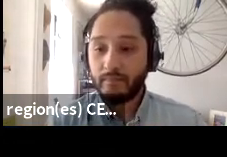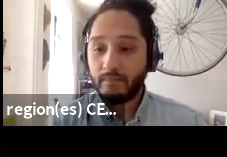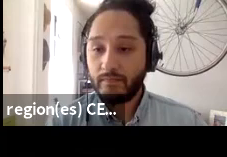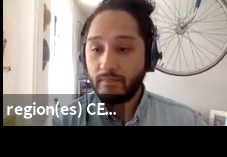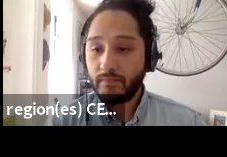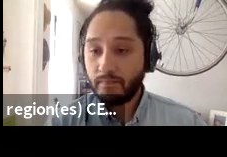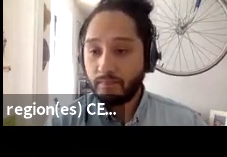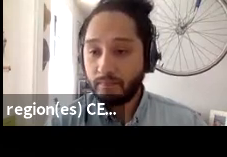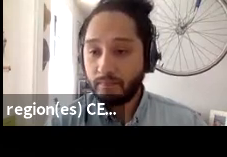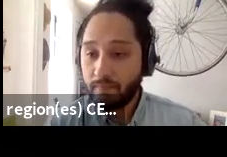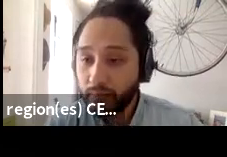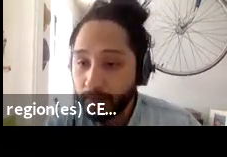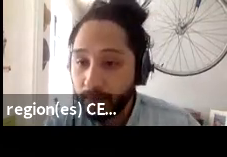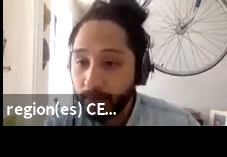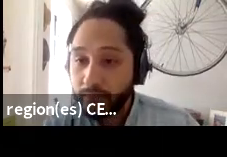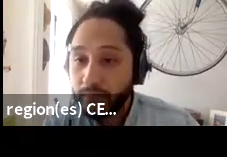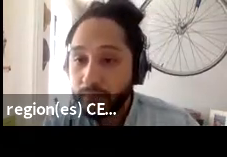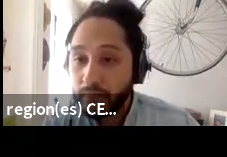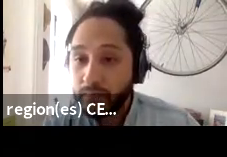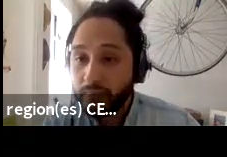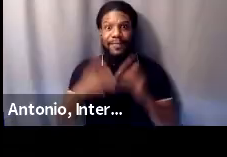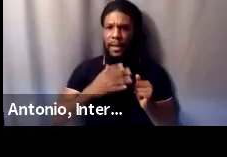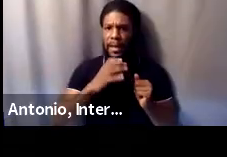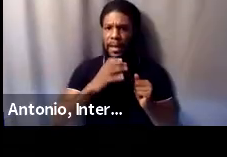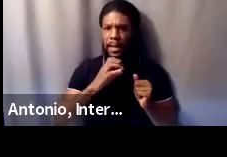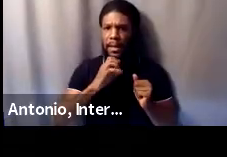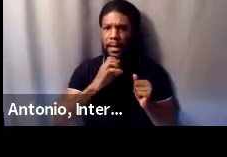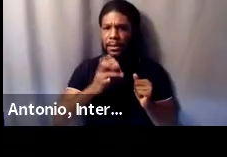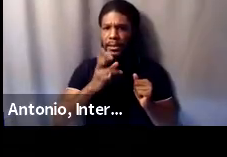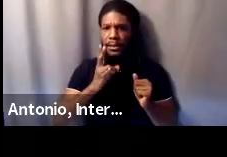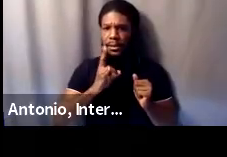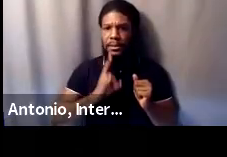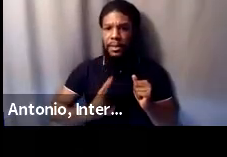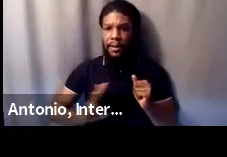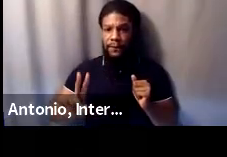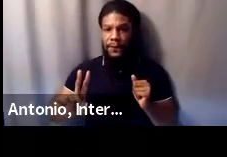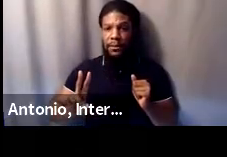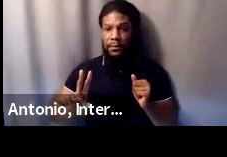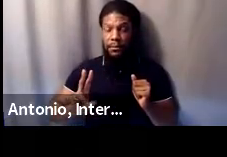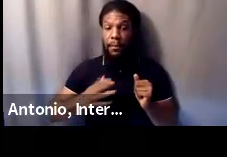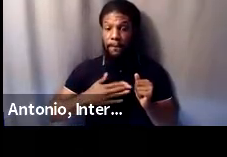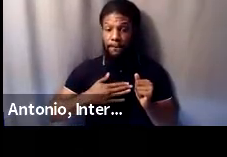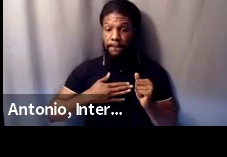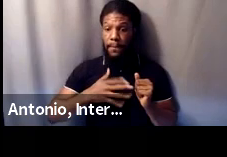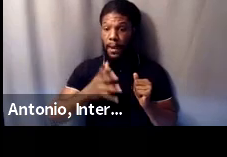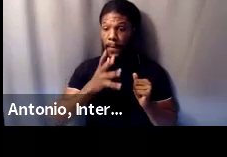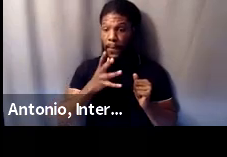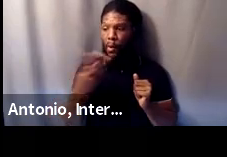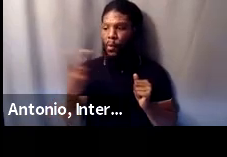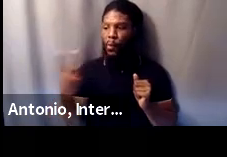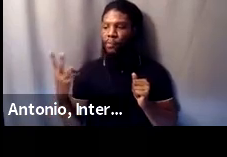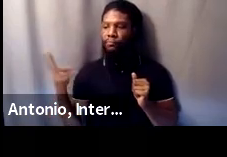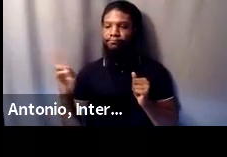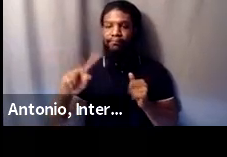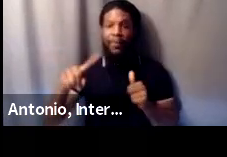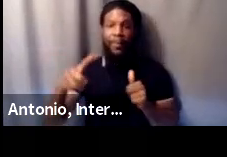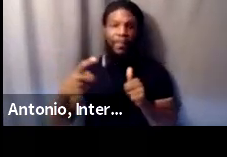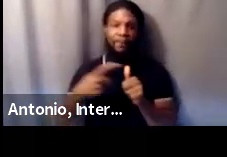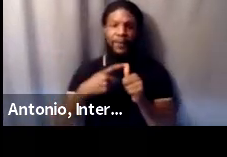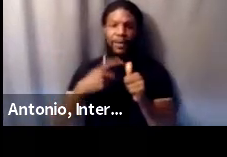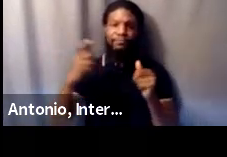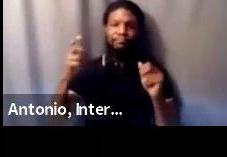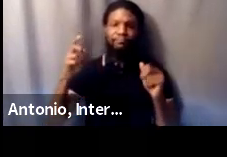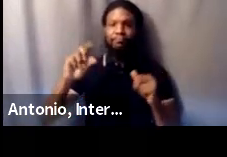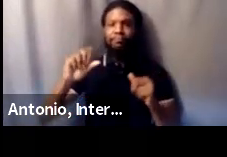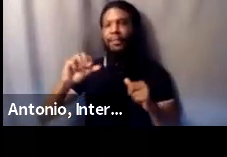I was 7 and my mom was taking me to the first amusement park that had ever come